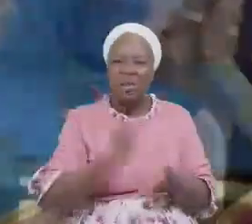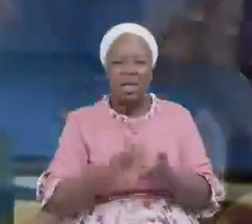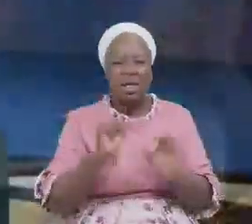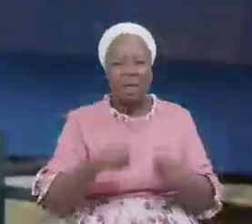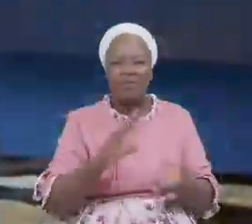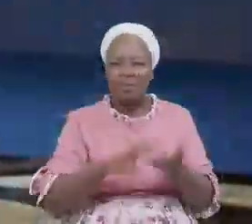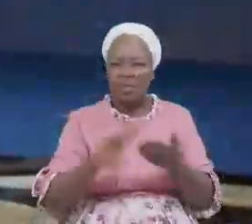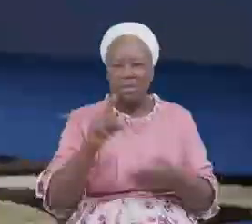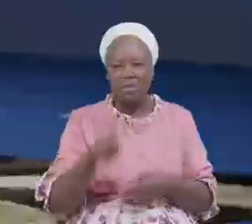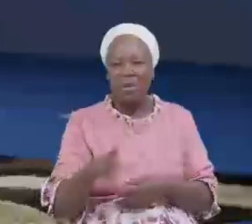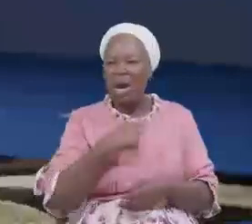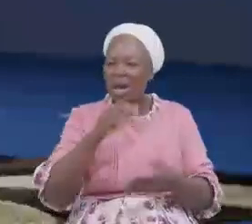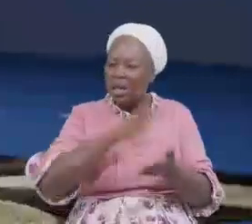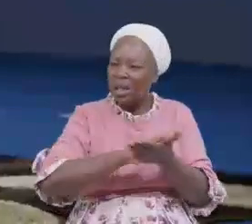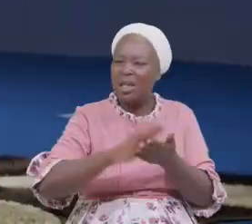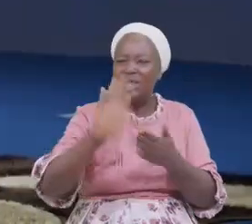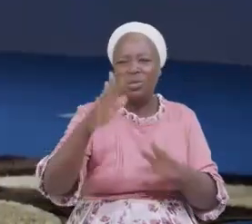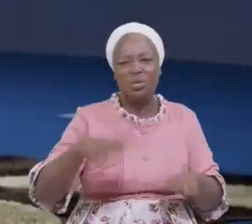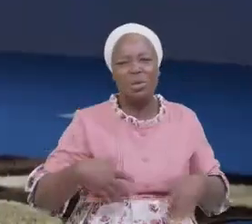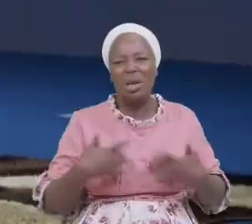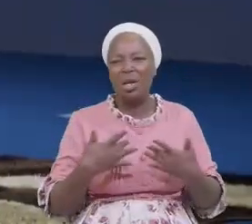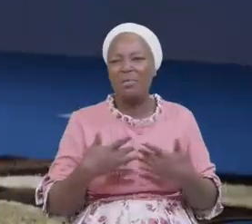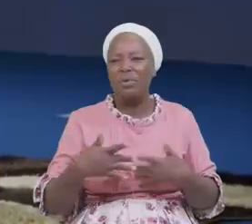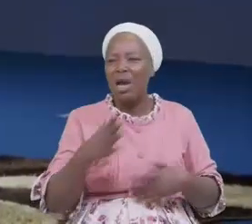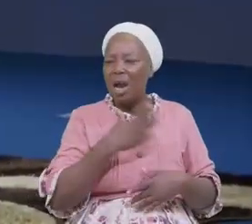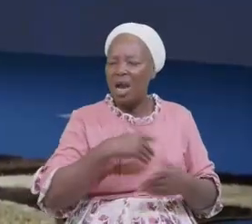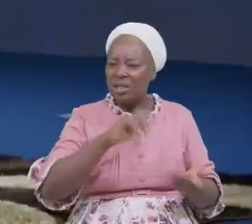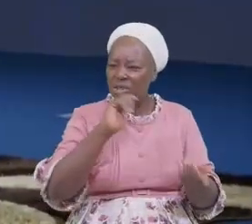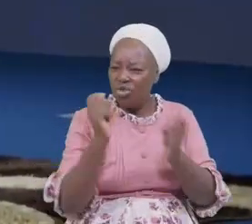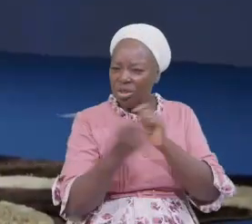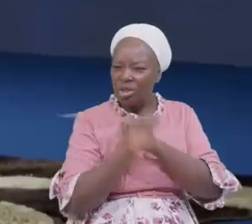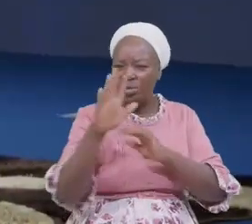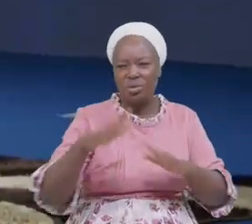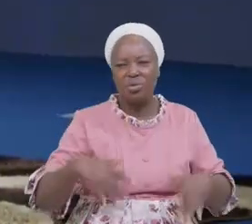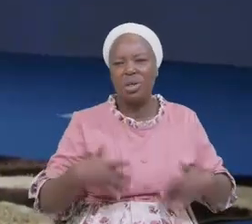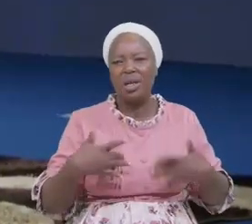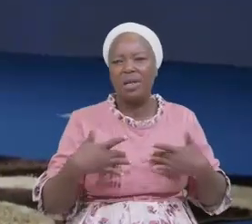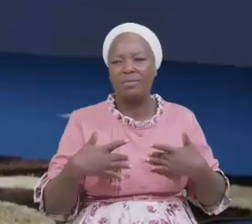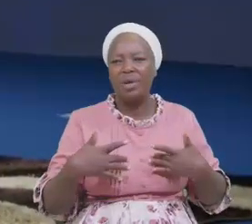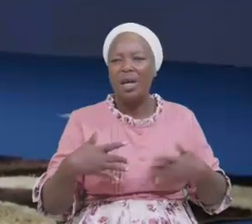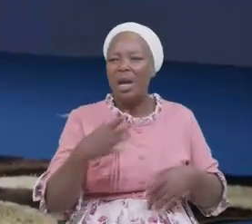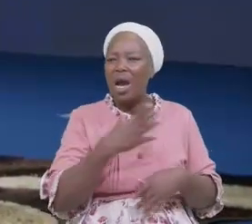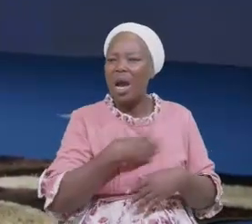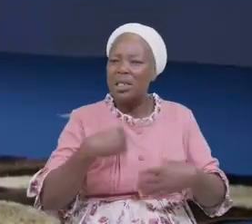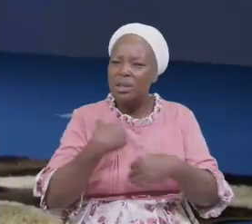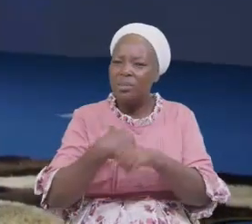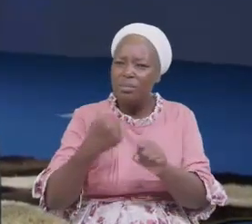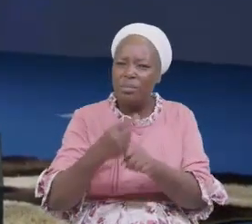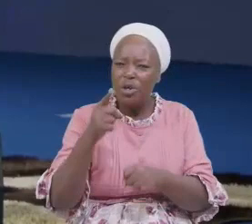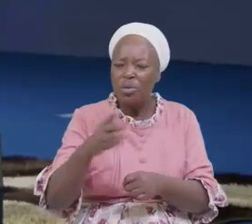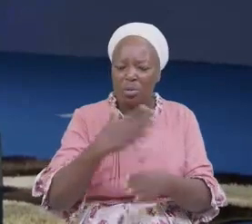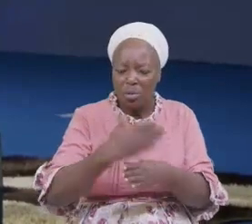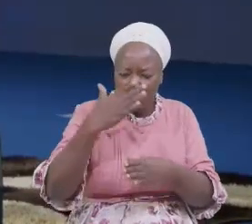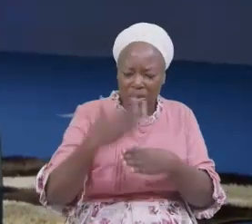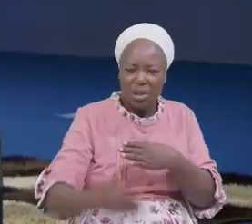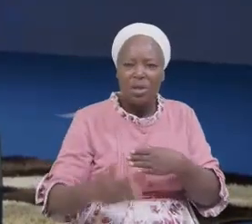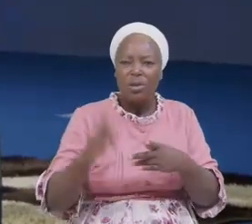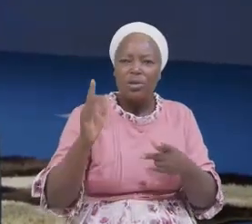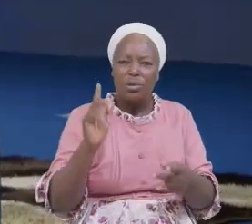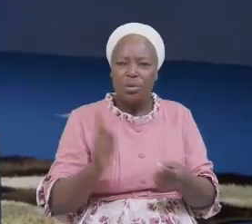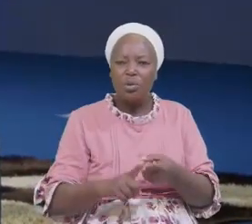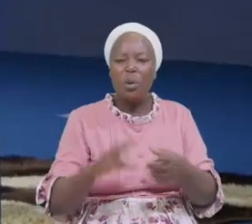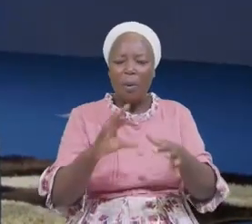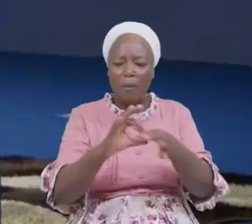and cleanse your life and change your life and make you totally to belong to